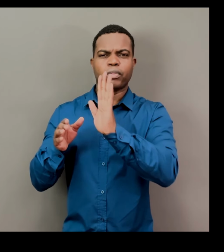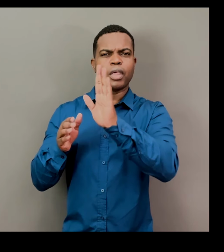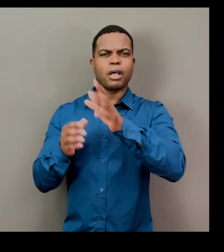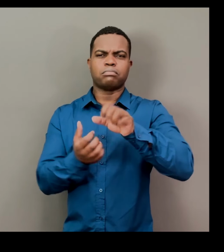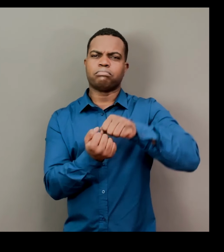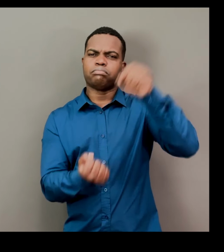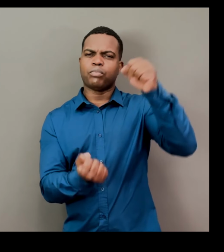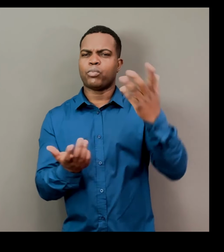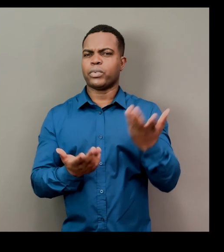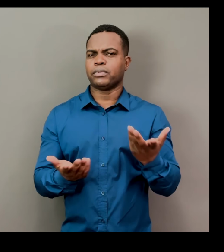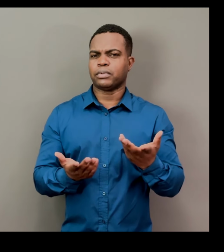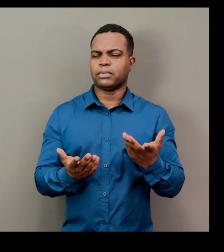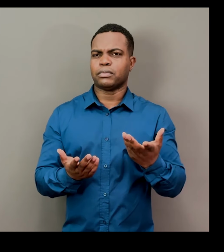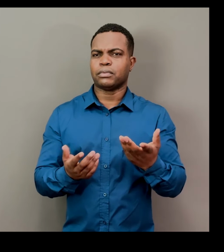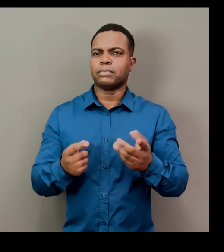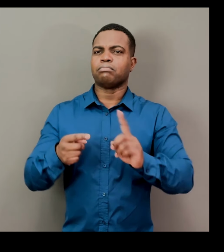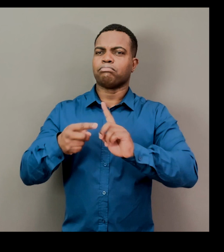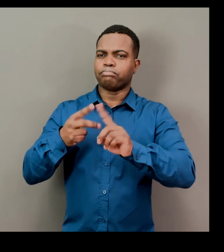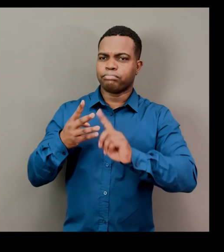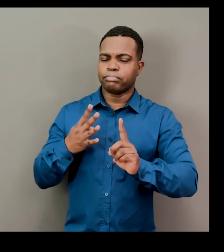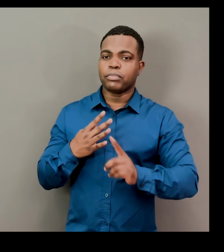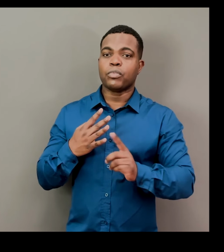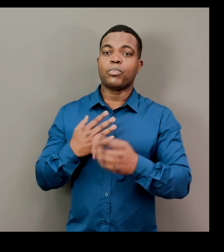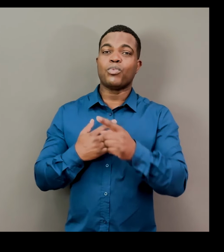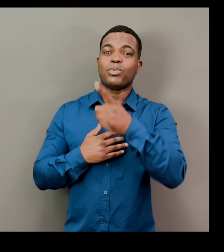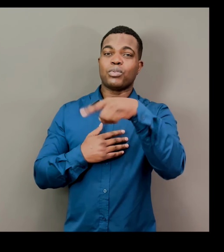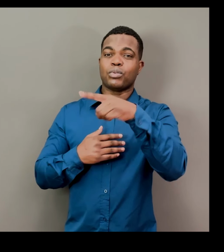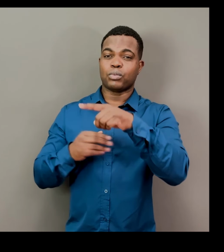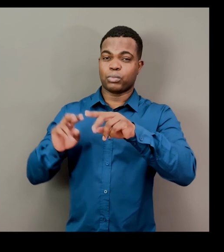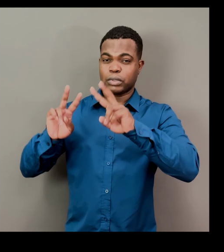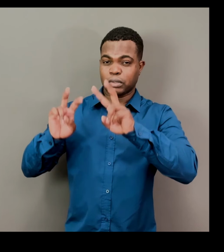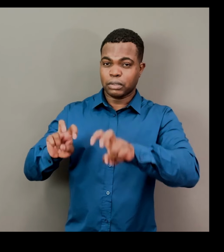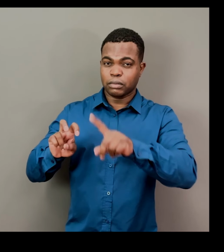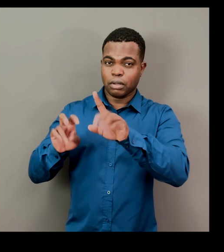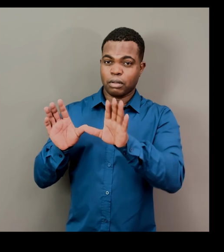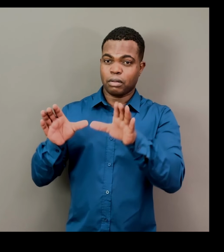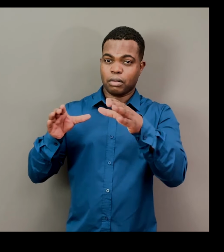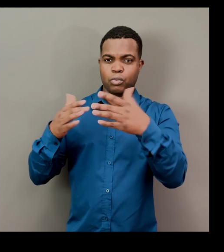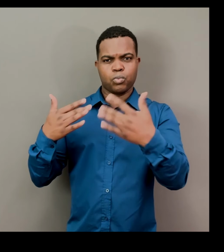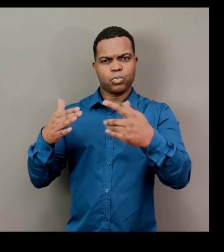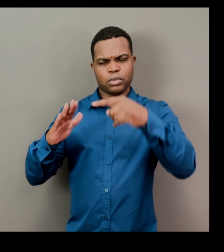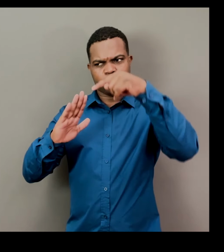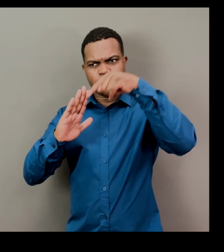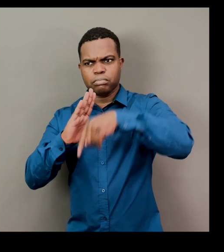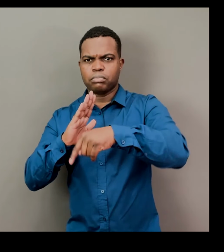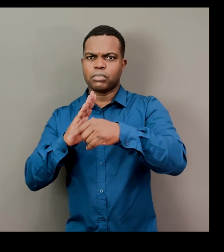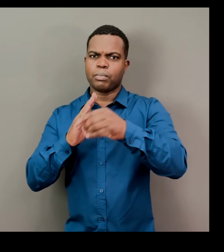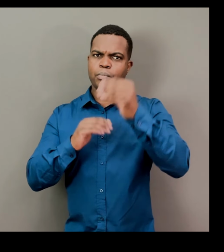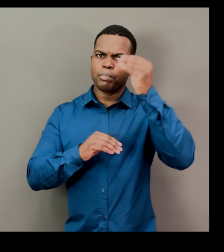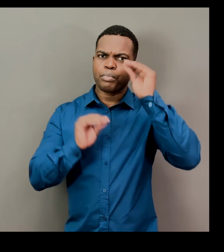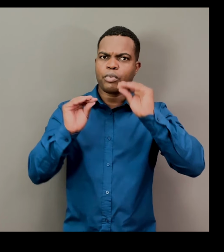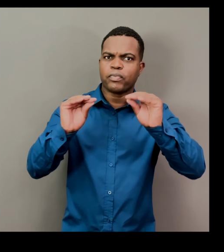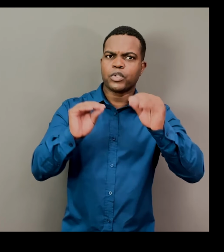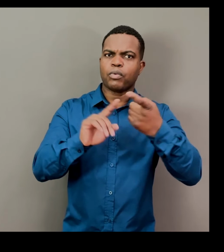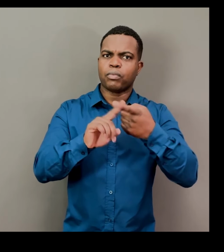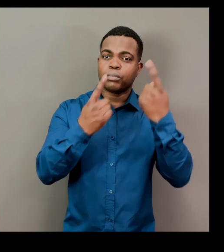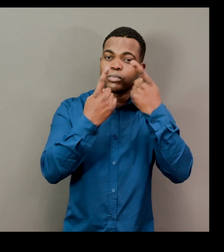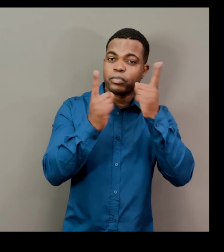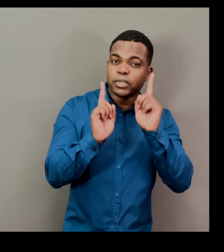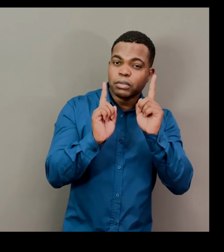do they present verifiable credentials, researcher in a think tank, for example, or professors at